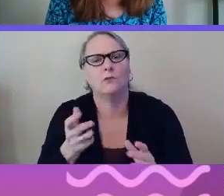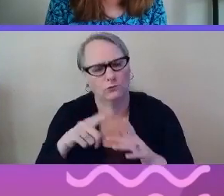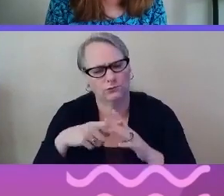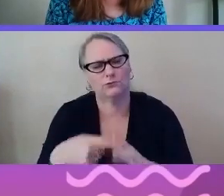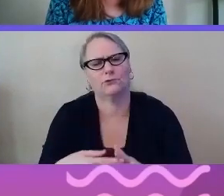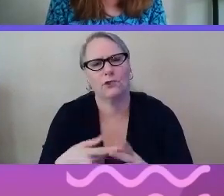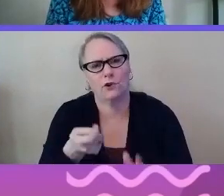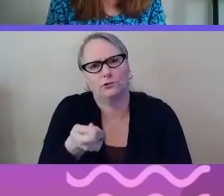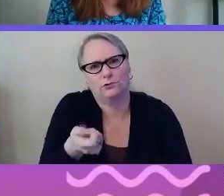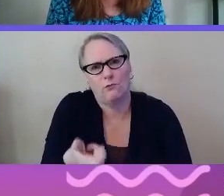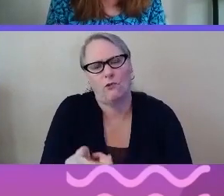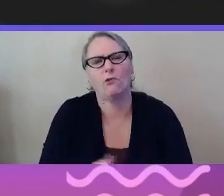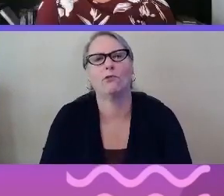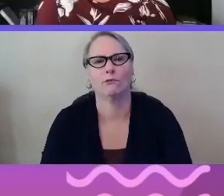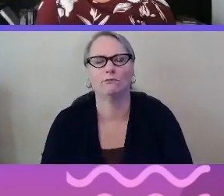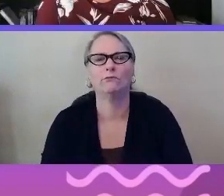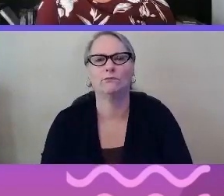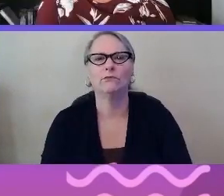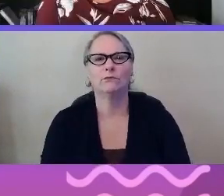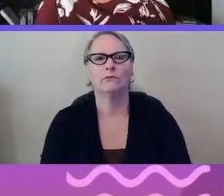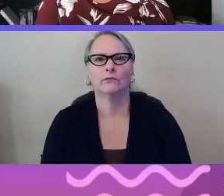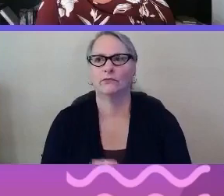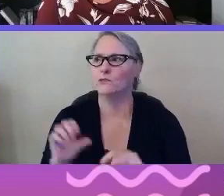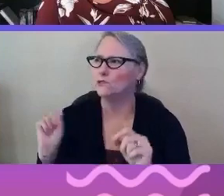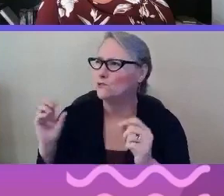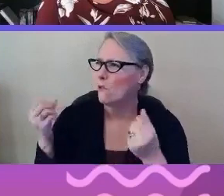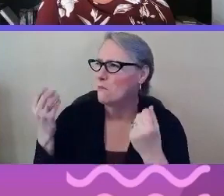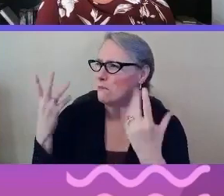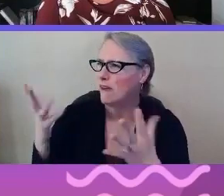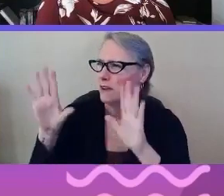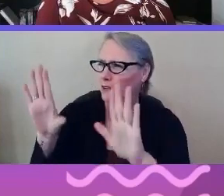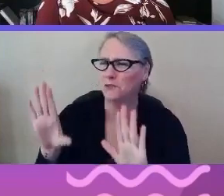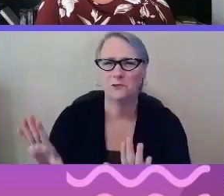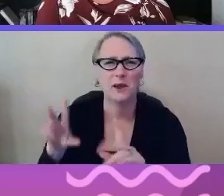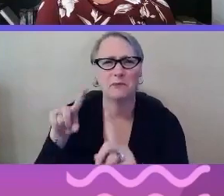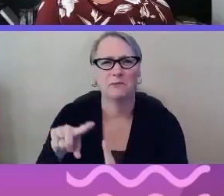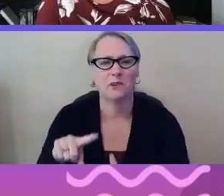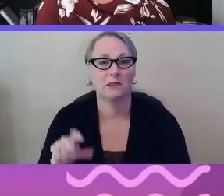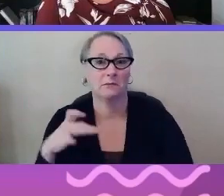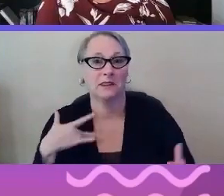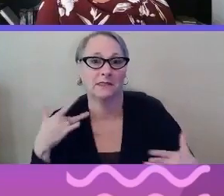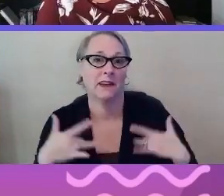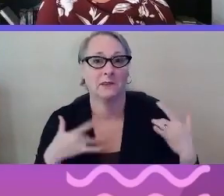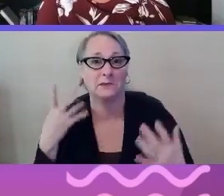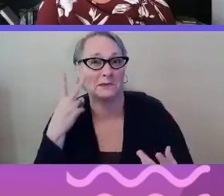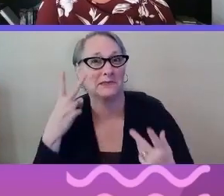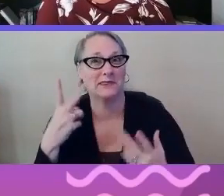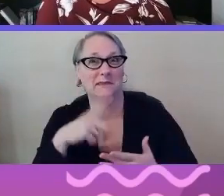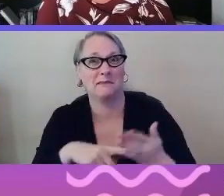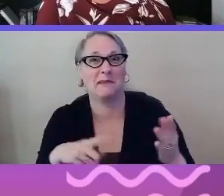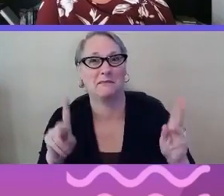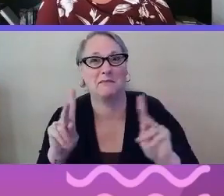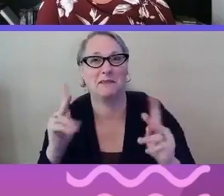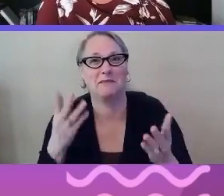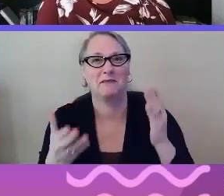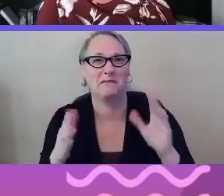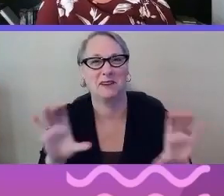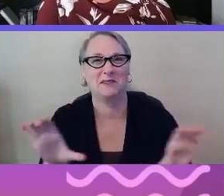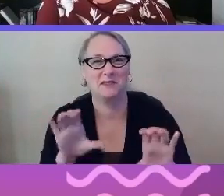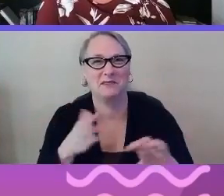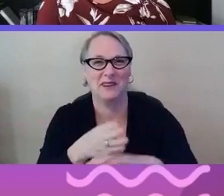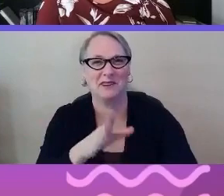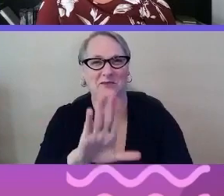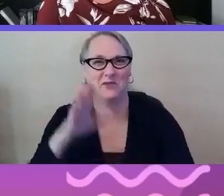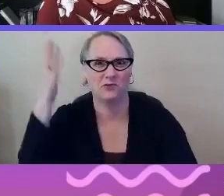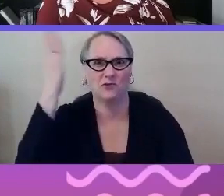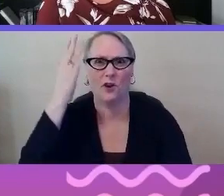Yeah. So many great points. I'm excited to see what people might do after your talk today, Bonnie, because you